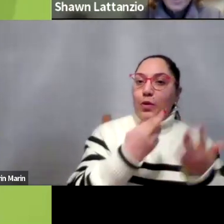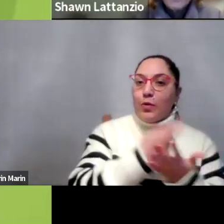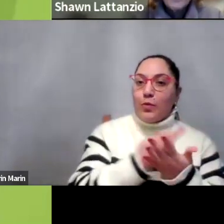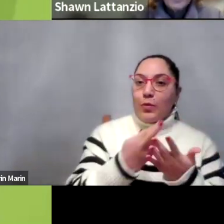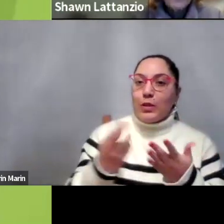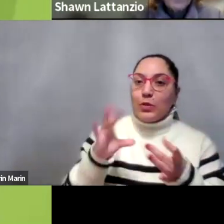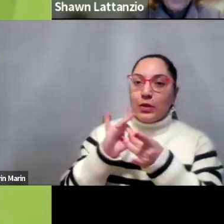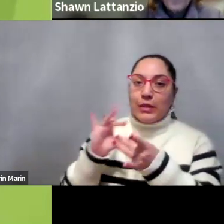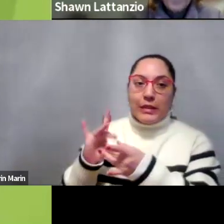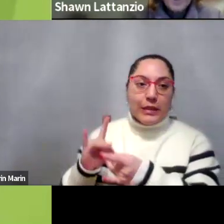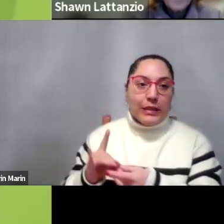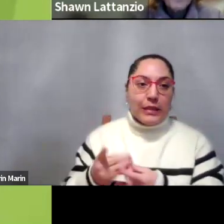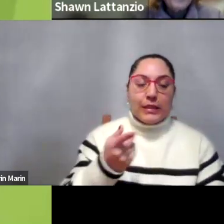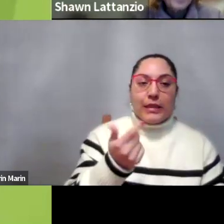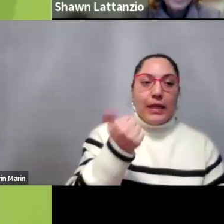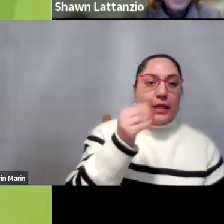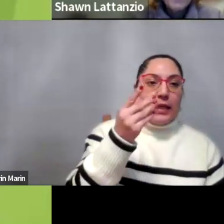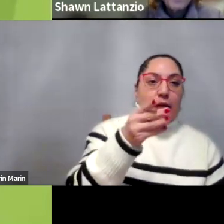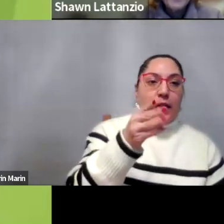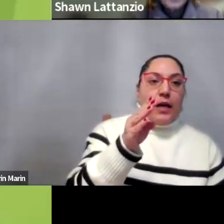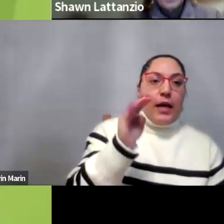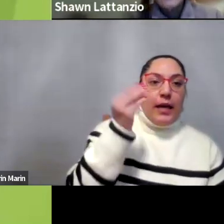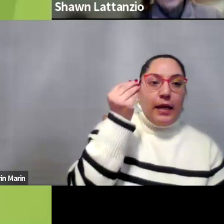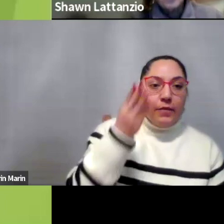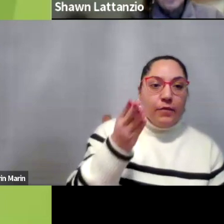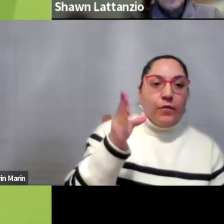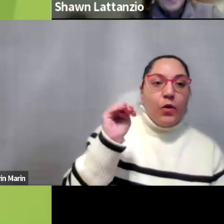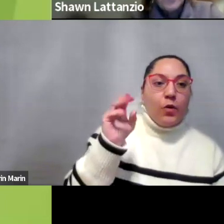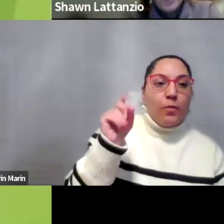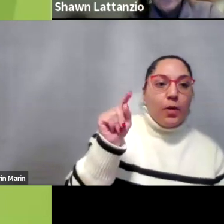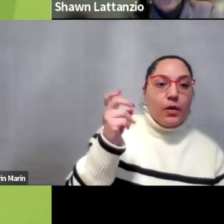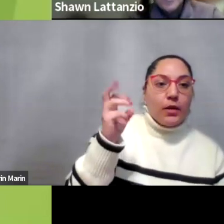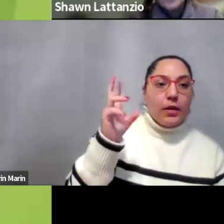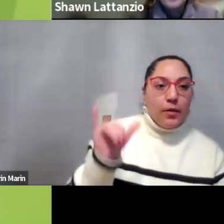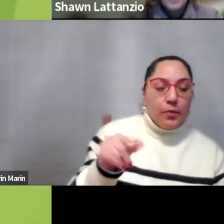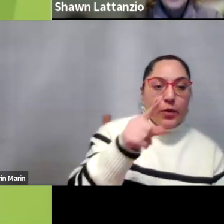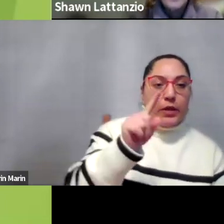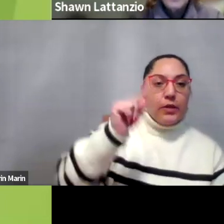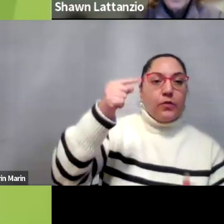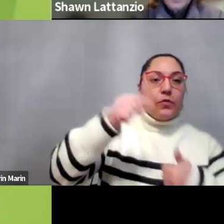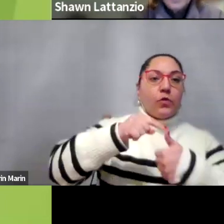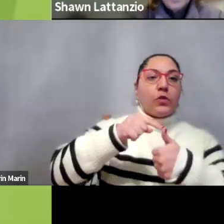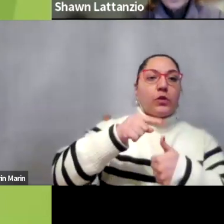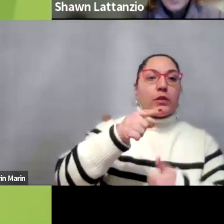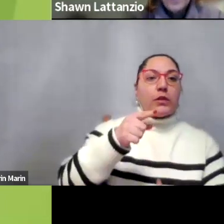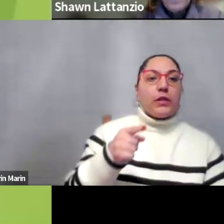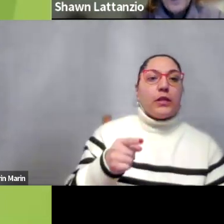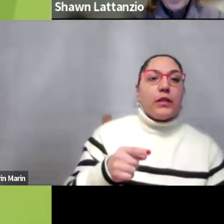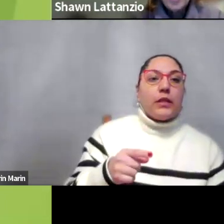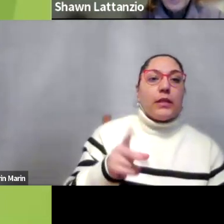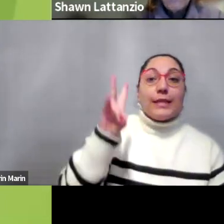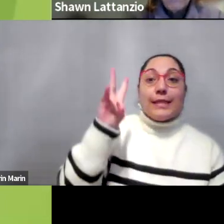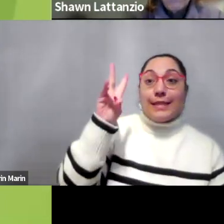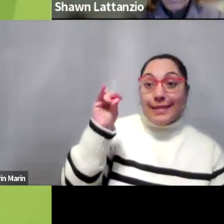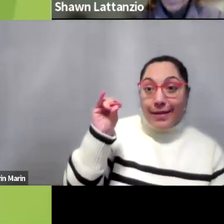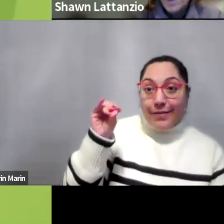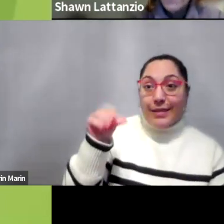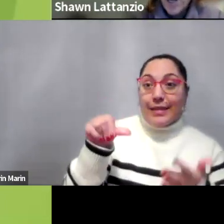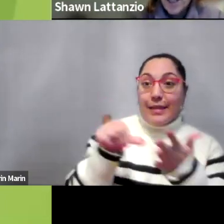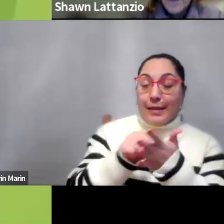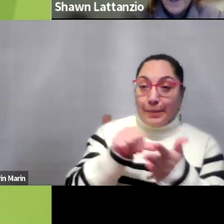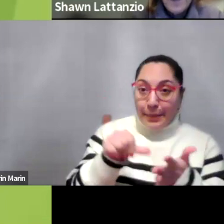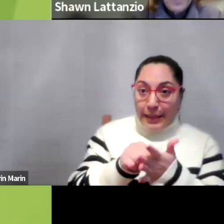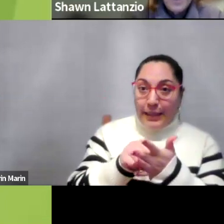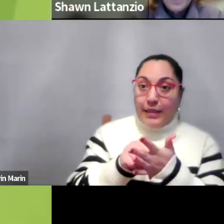links, everything from Info Montgomery. We also have this first one, Behavioral Health Resource Guide. It's a 70-page